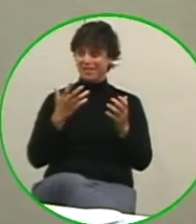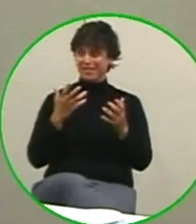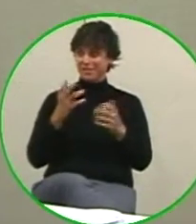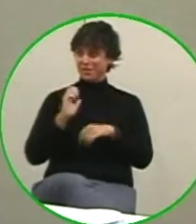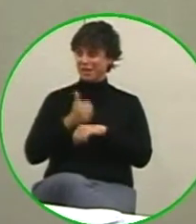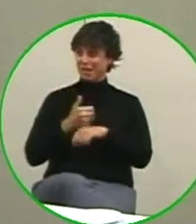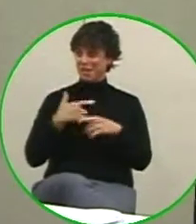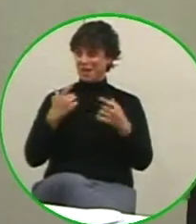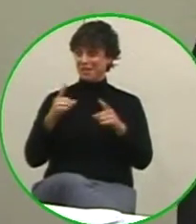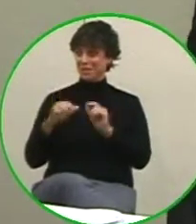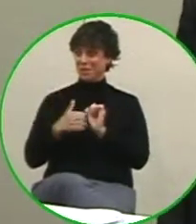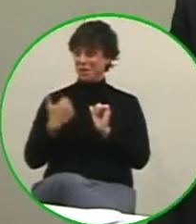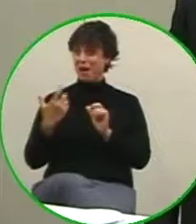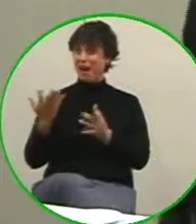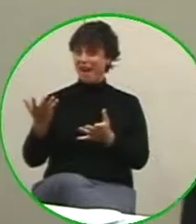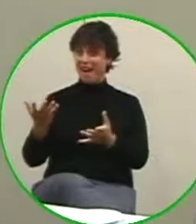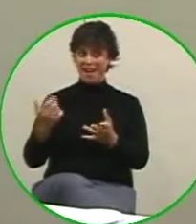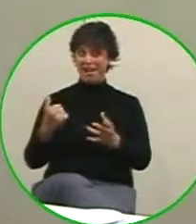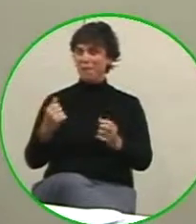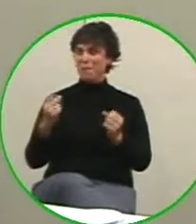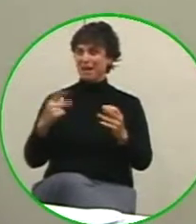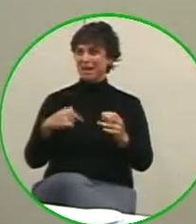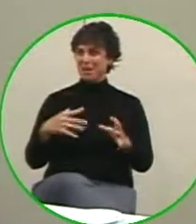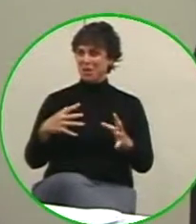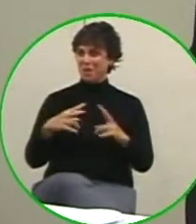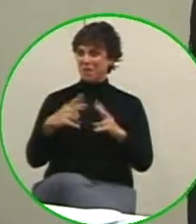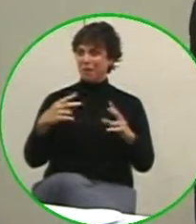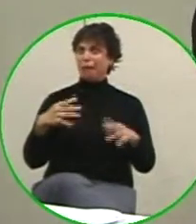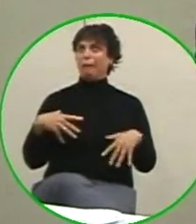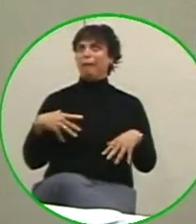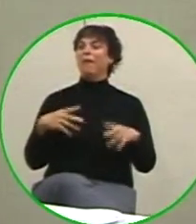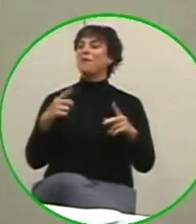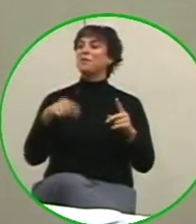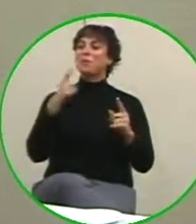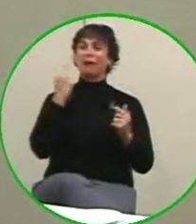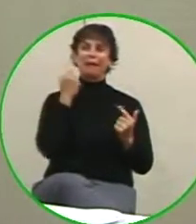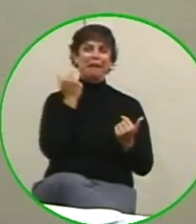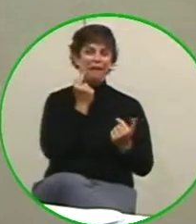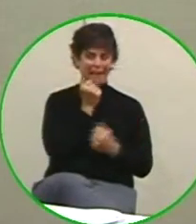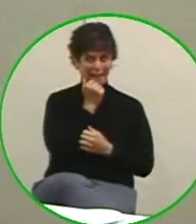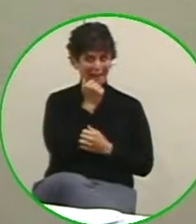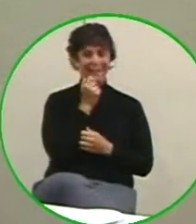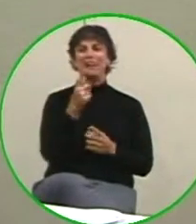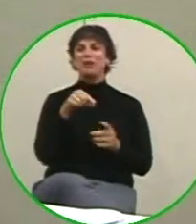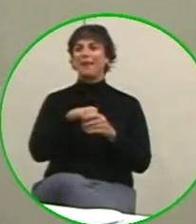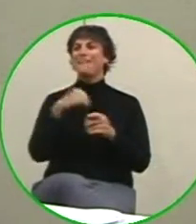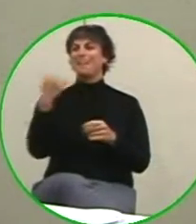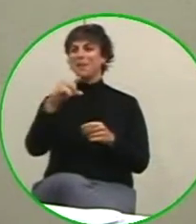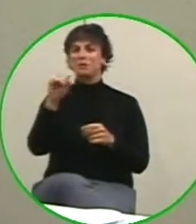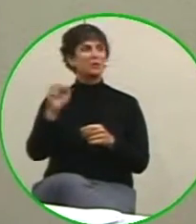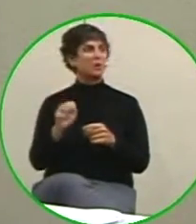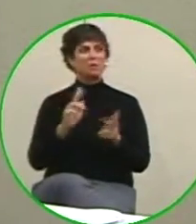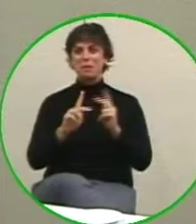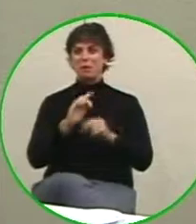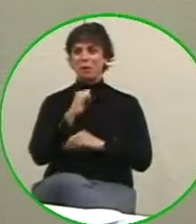huh? You're deeply green. The ones that are giggling are in the yellow zone, and the ones that are